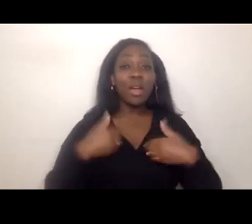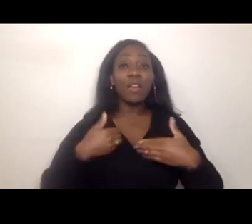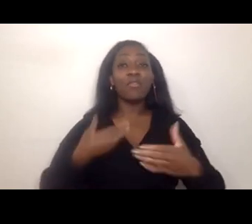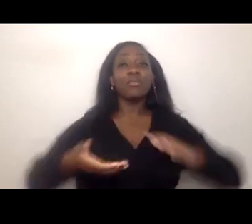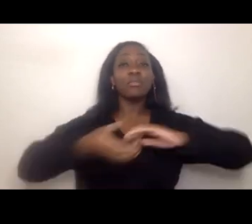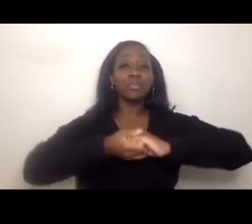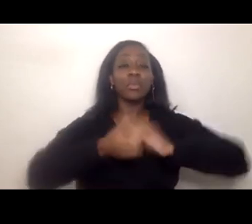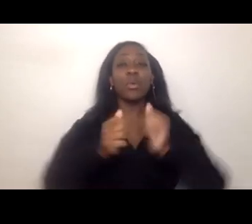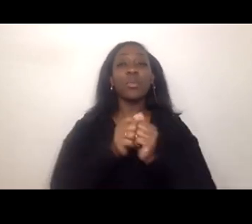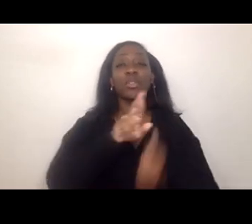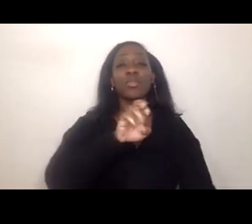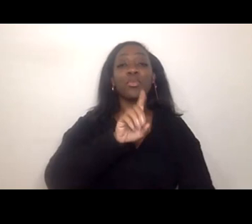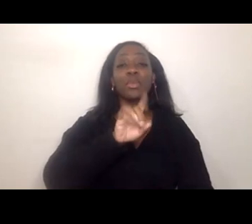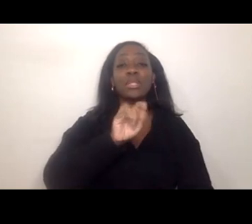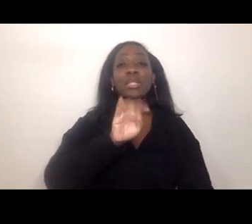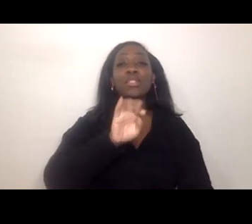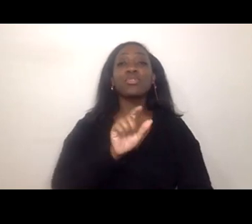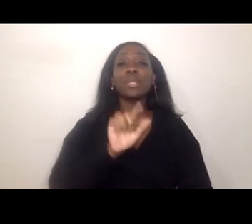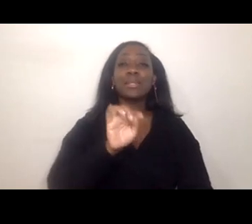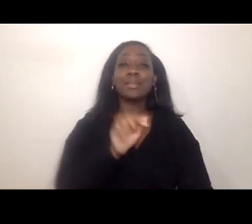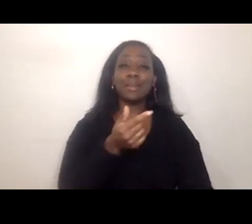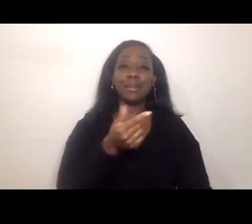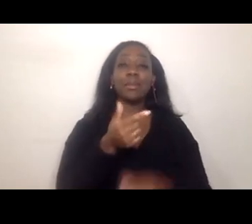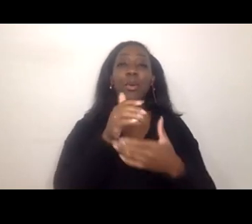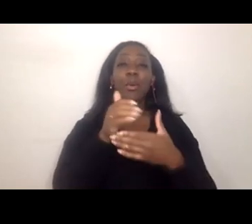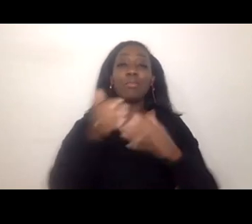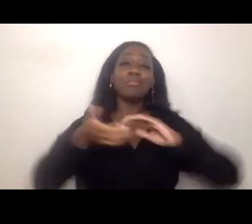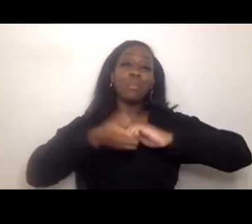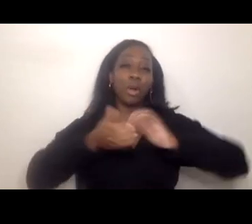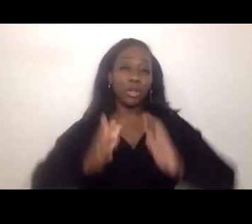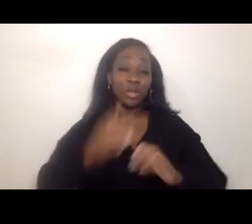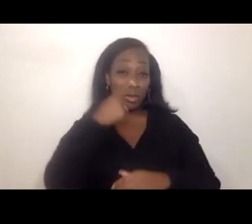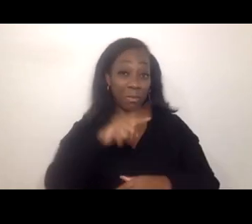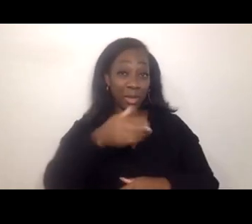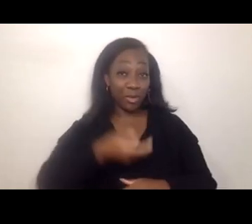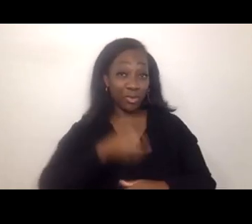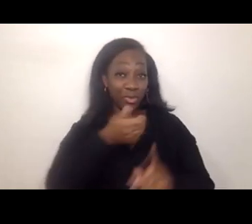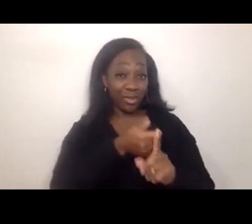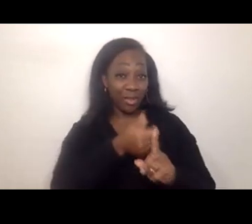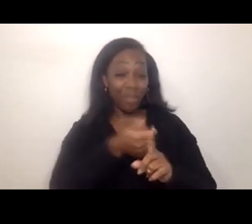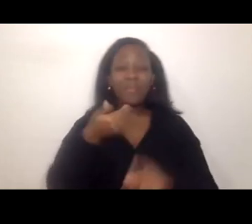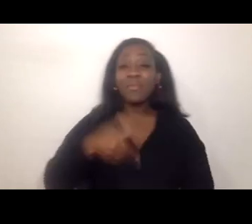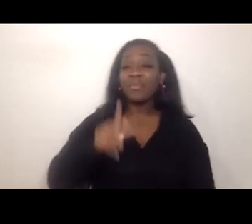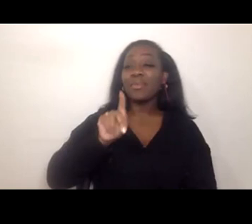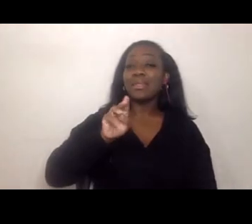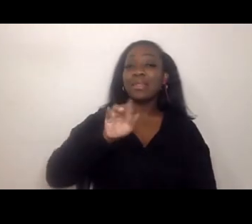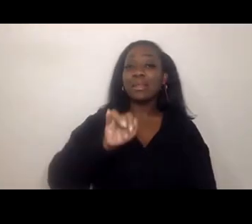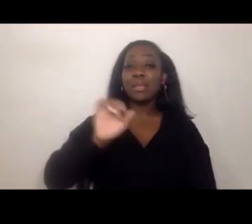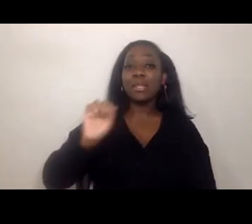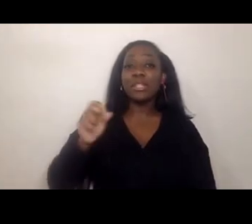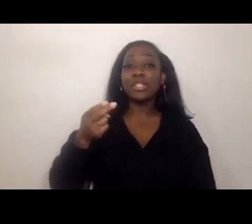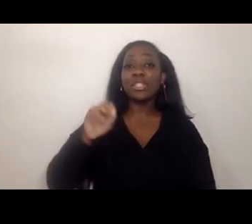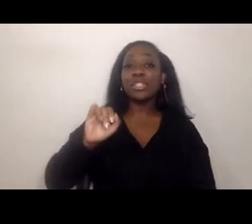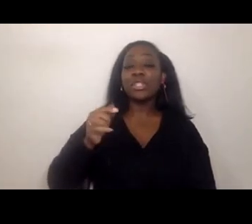Redistricting Partners. Kimmy, would you introduce yourself and your team for us, please? Sure. I'm Kimmy Shigatani. I'm the Chief Administrative Officer for